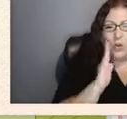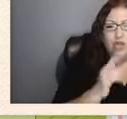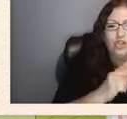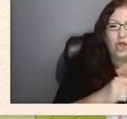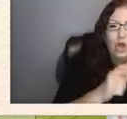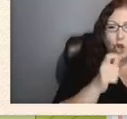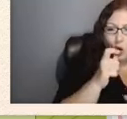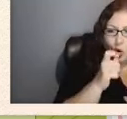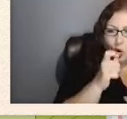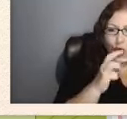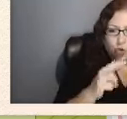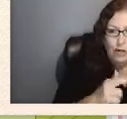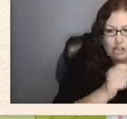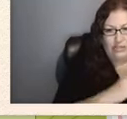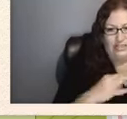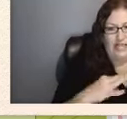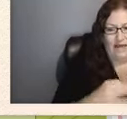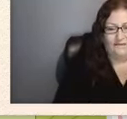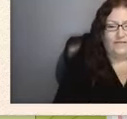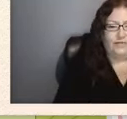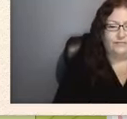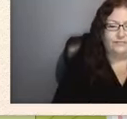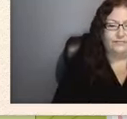staff are.